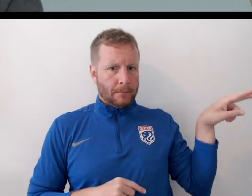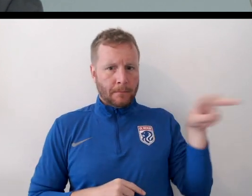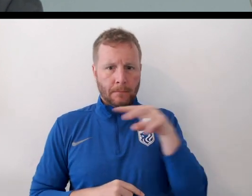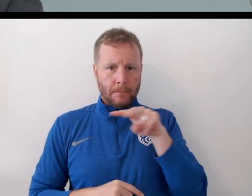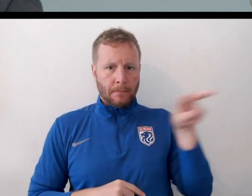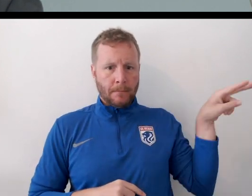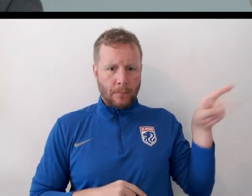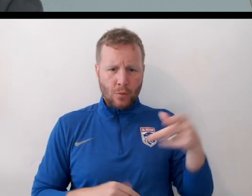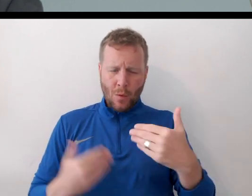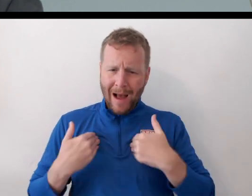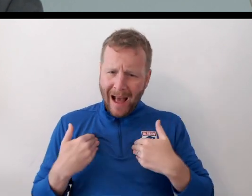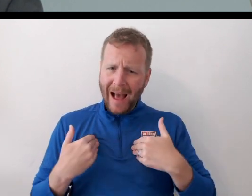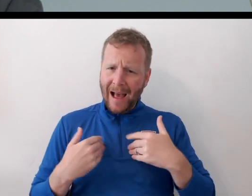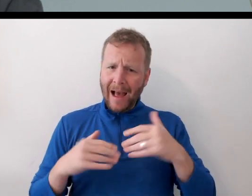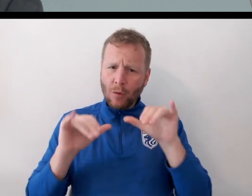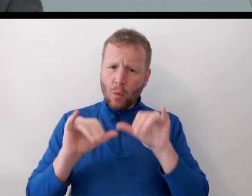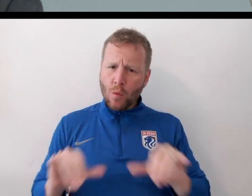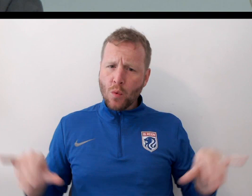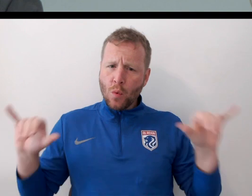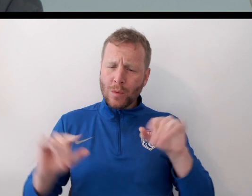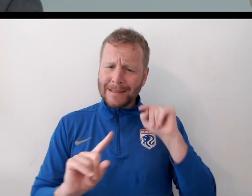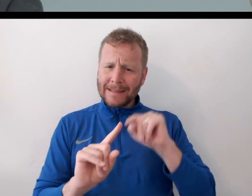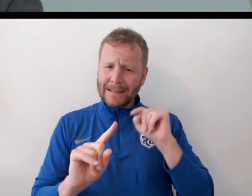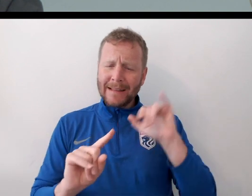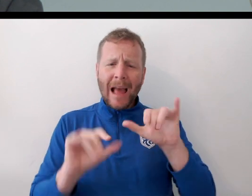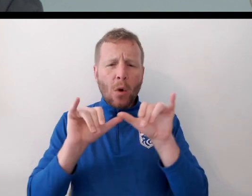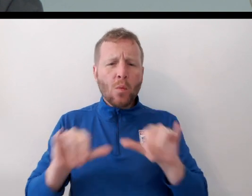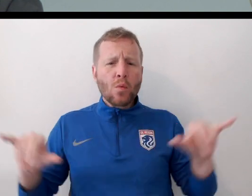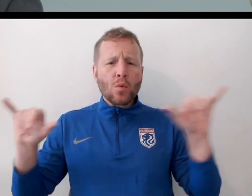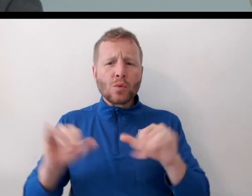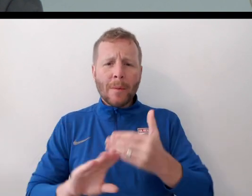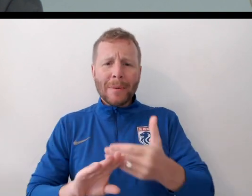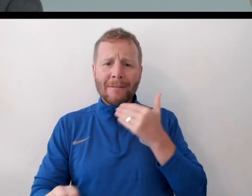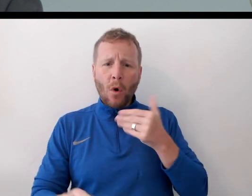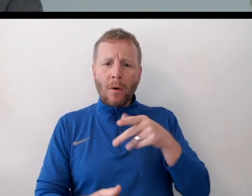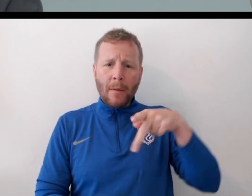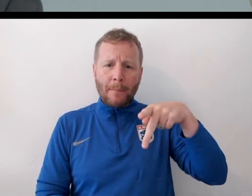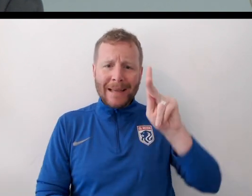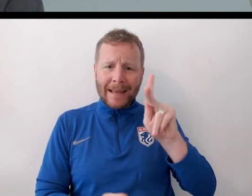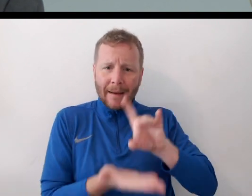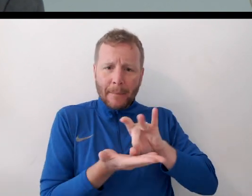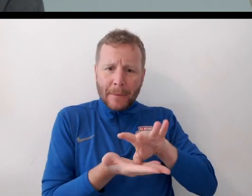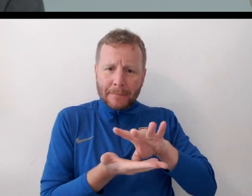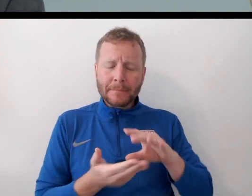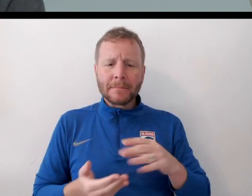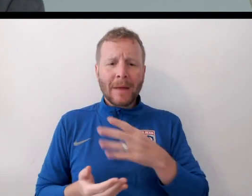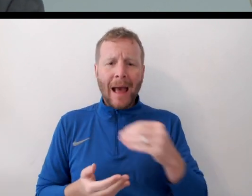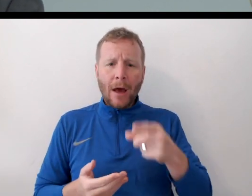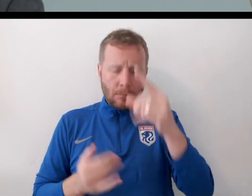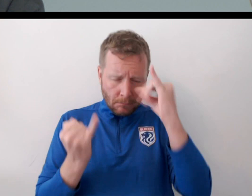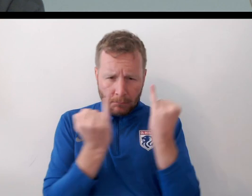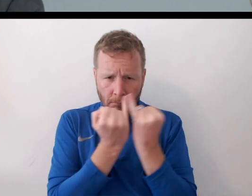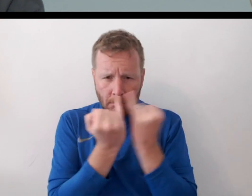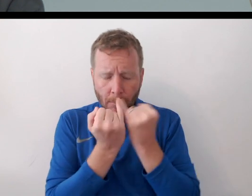like you actually have a really good routine. Can you talk about what that routine means for your execution, and also what are you